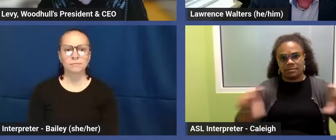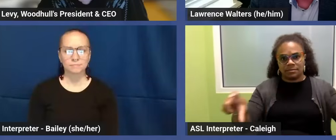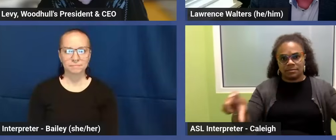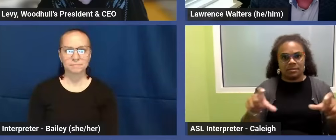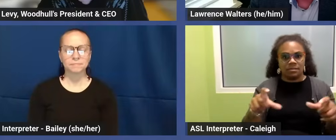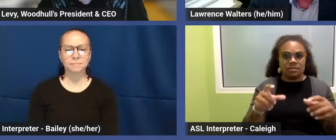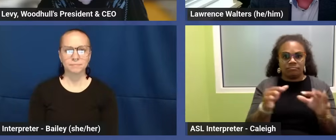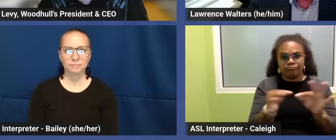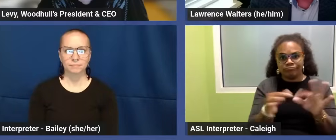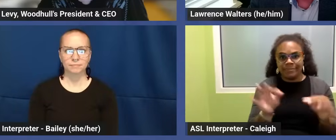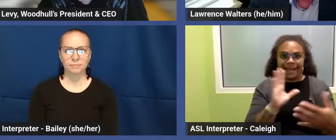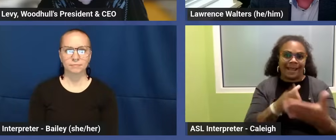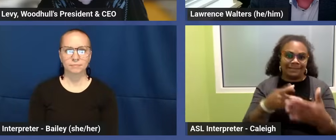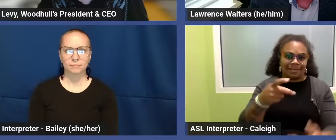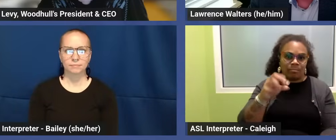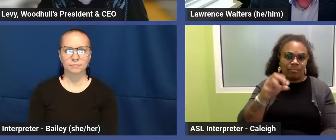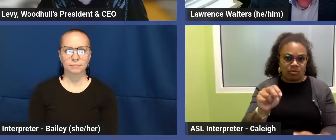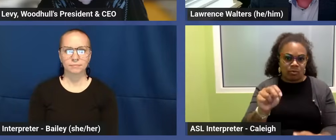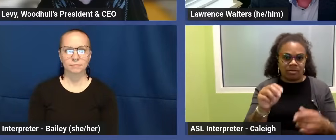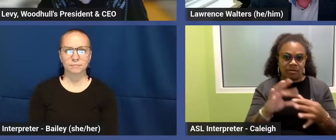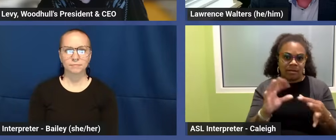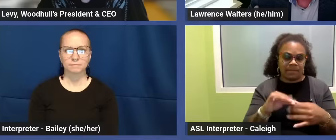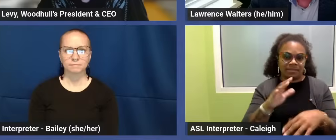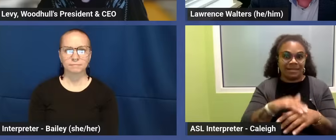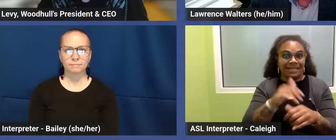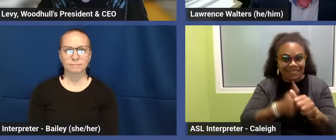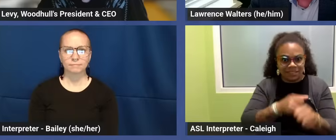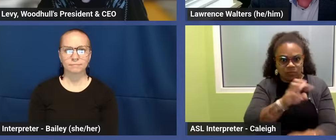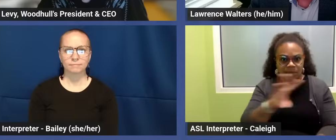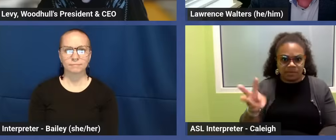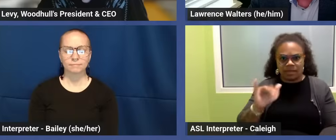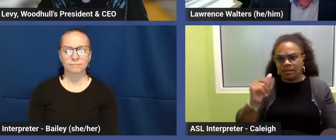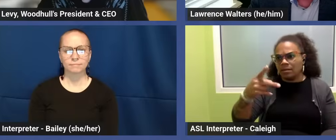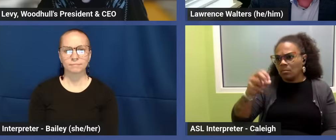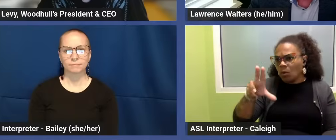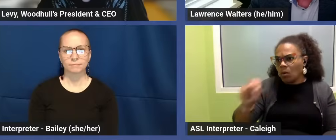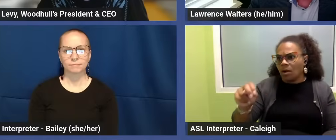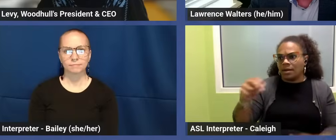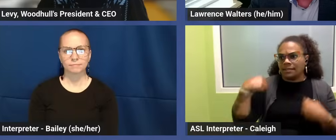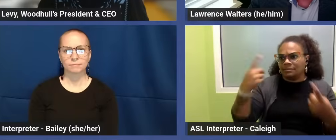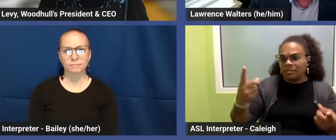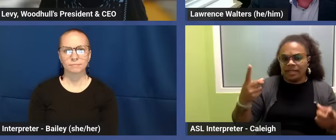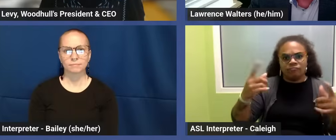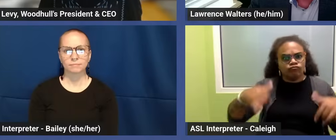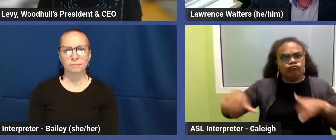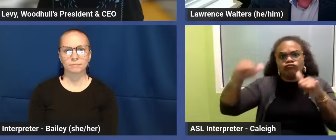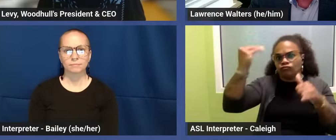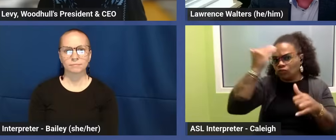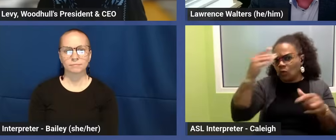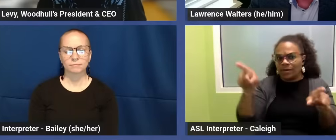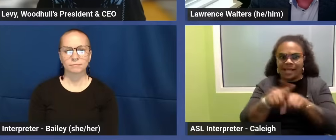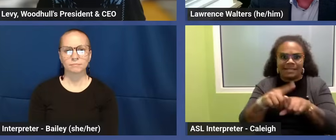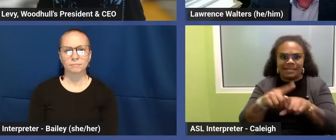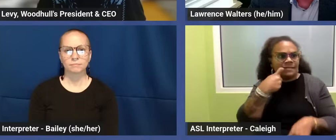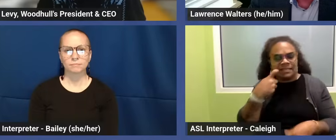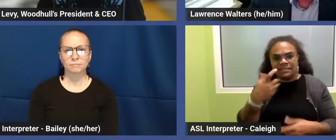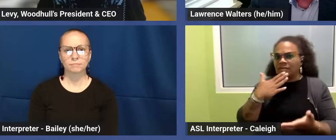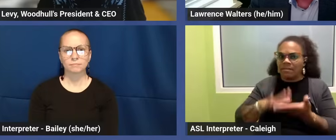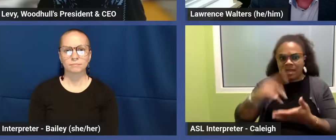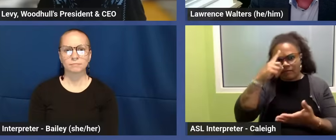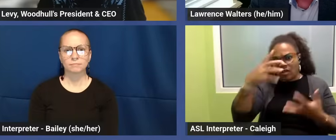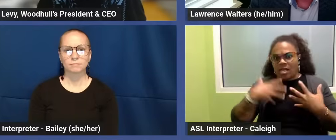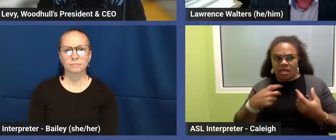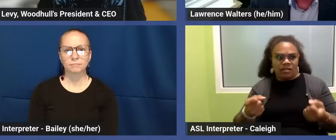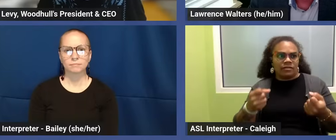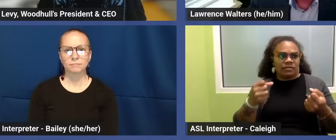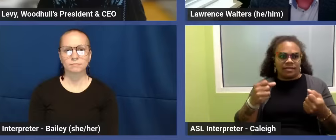statements on each website, such as, porn has been known to be addictive and it's bad for your health and